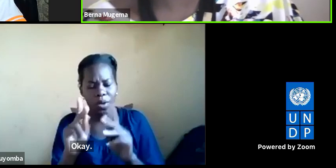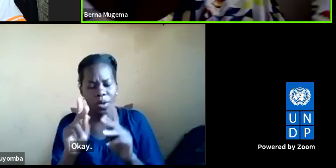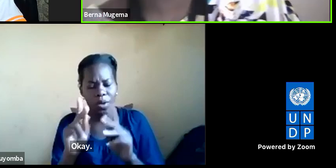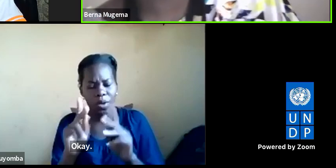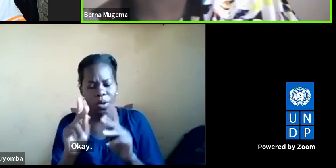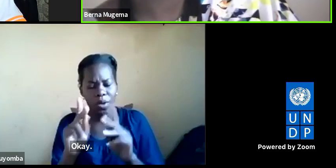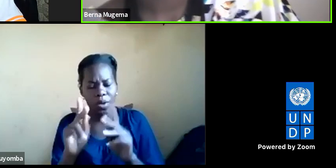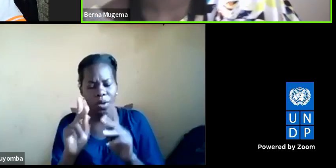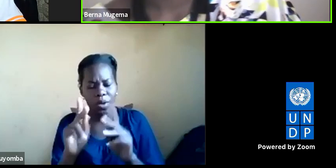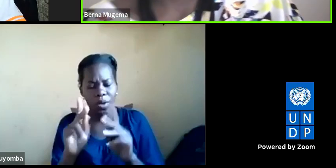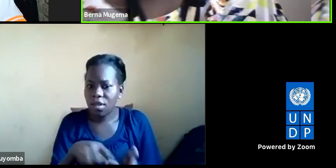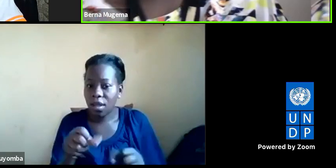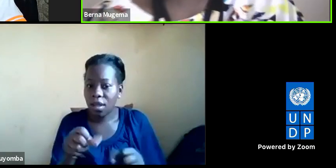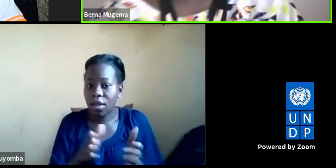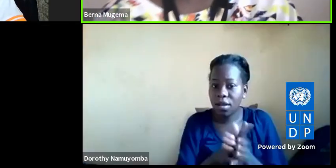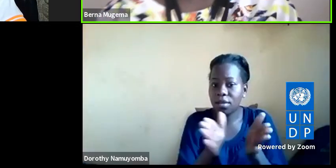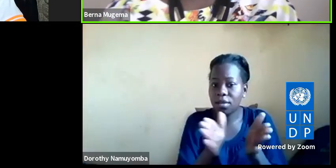the accelerator labs do,